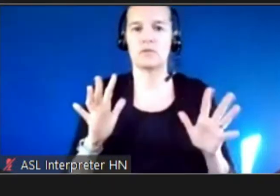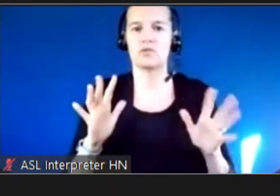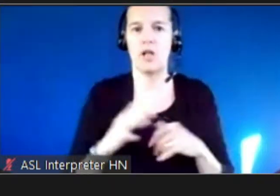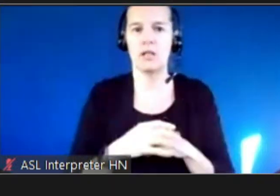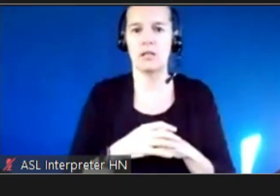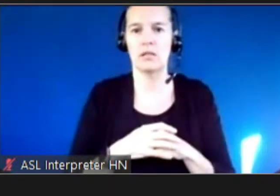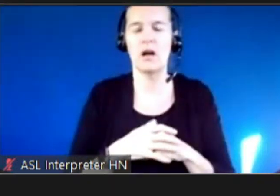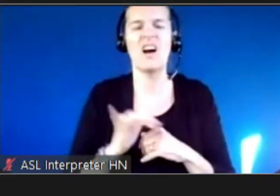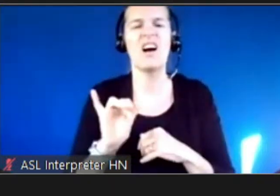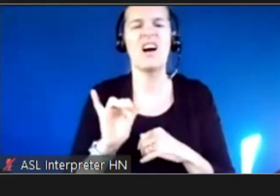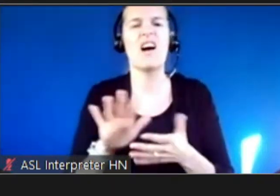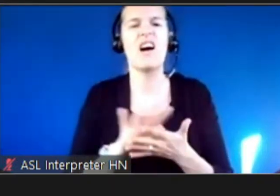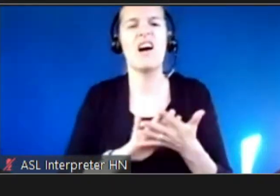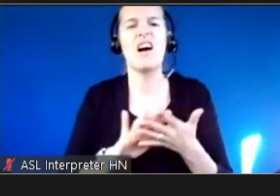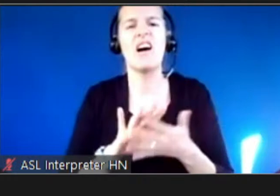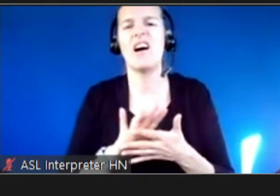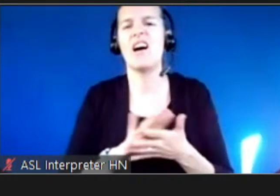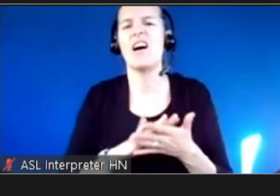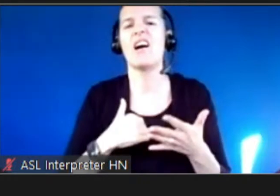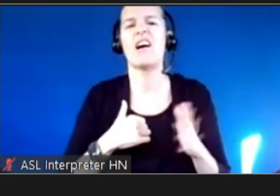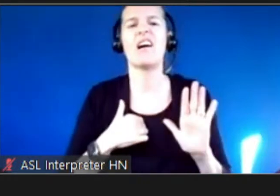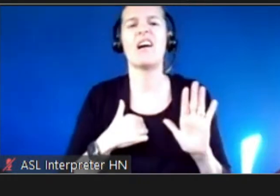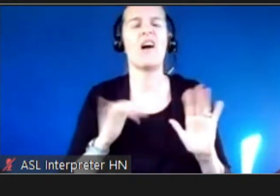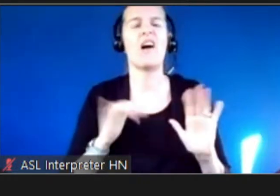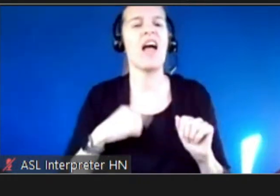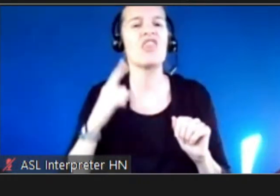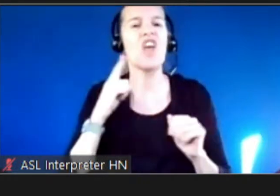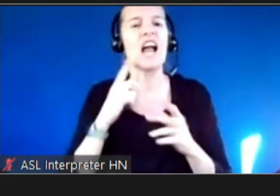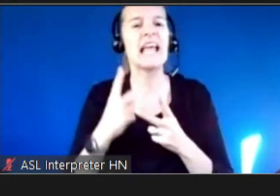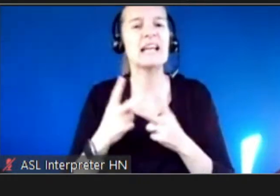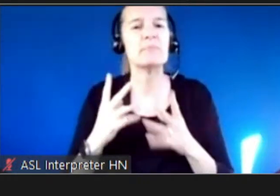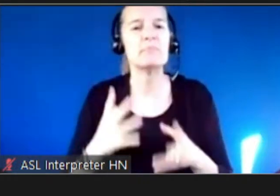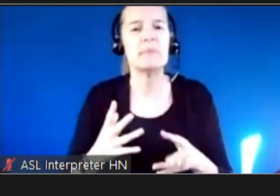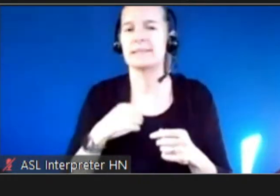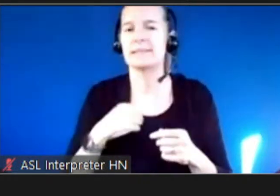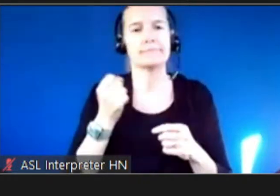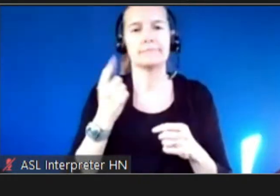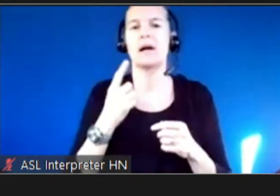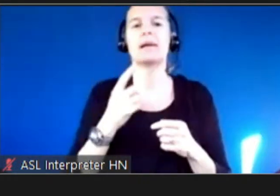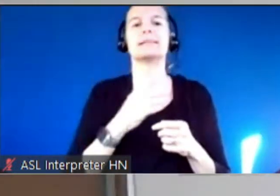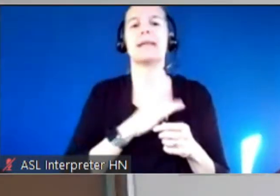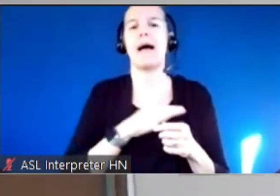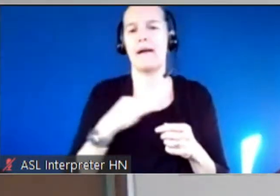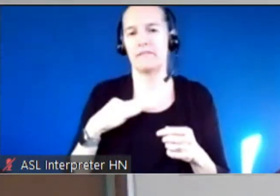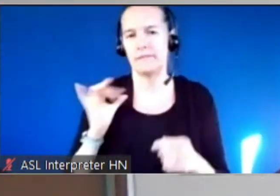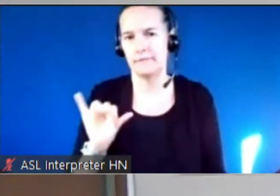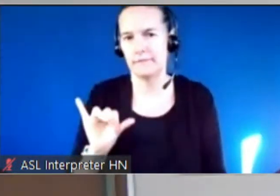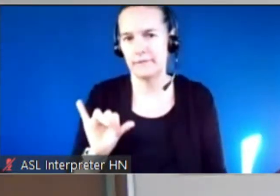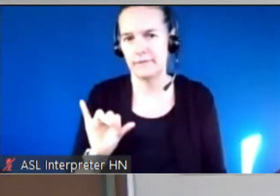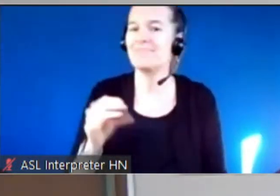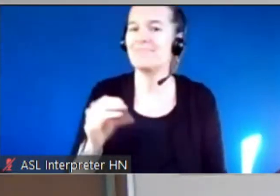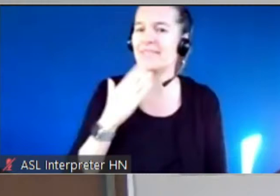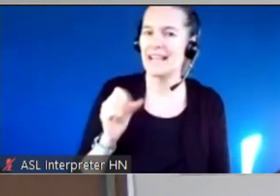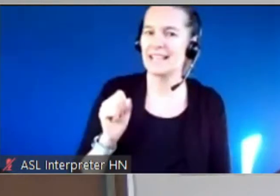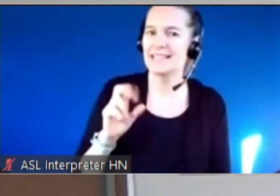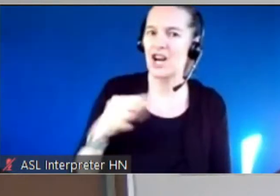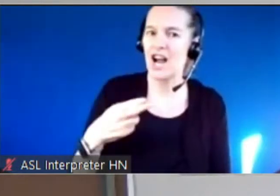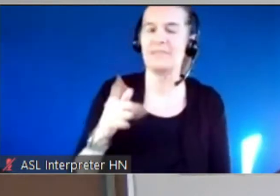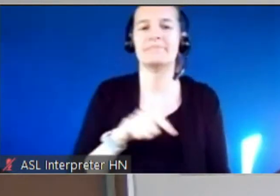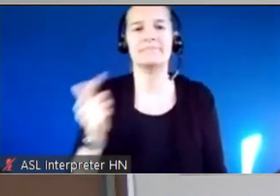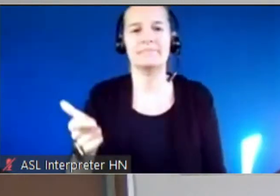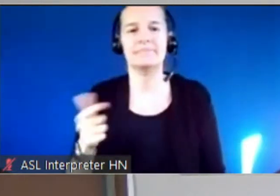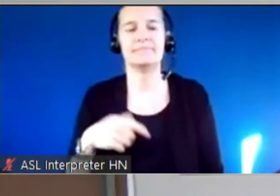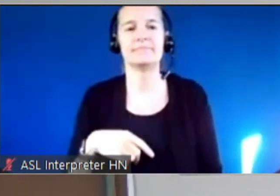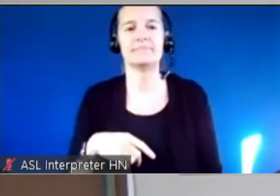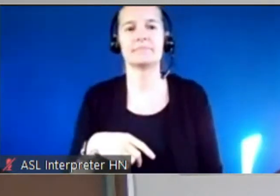unclear. I thought that it was inmates, not just staff. Thank you. Thank you, Sarah. Next up, we're going to